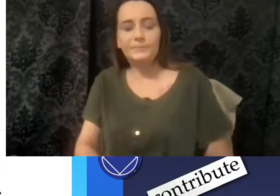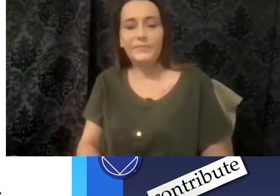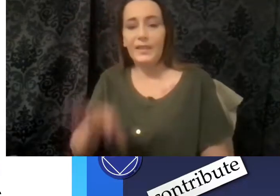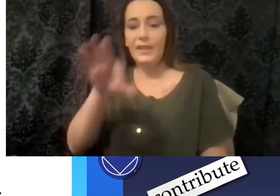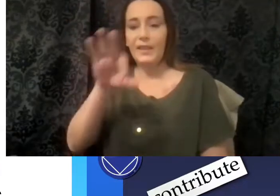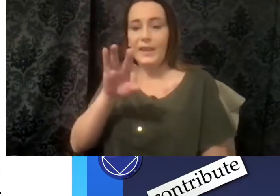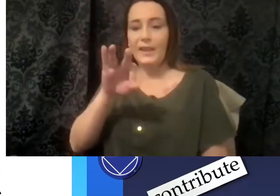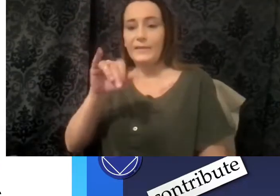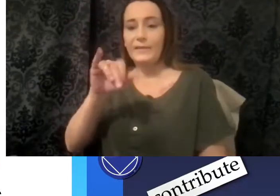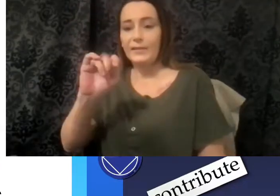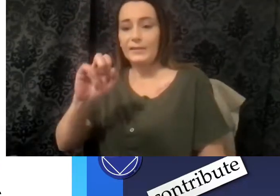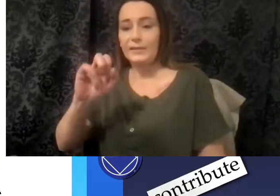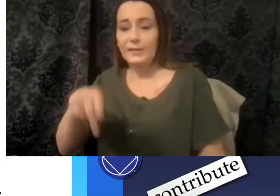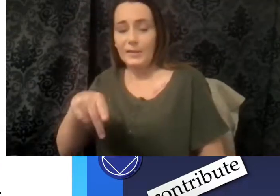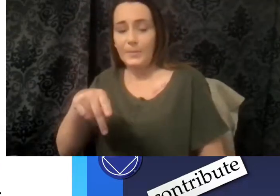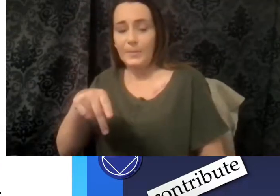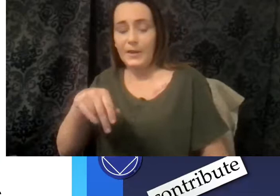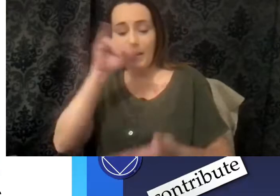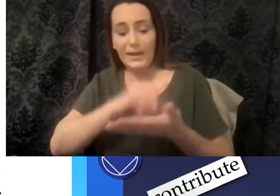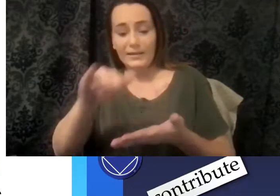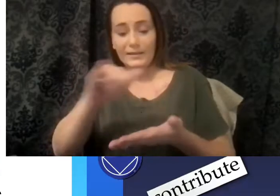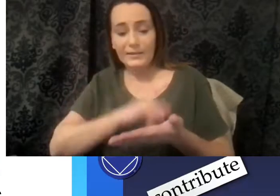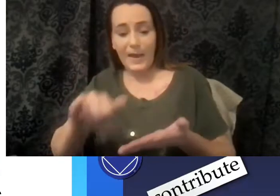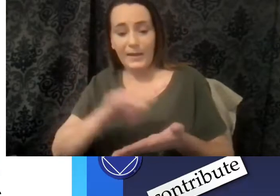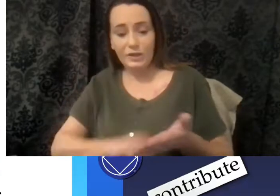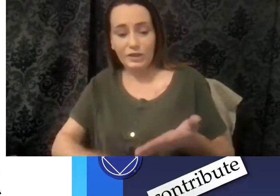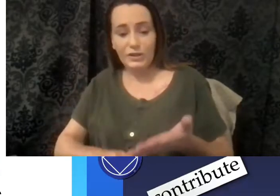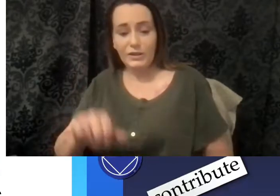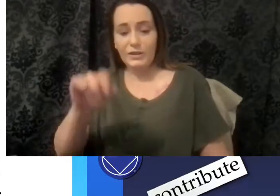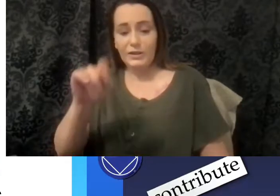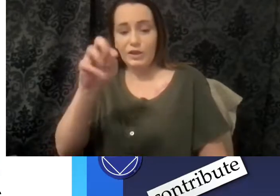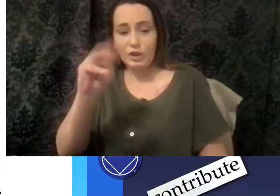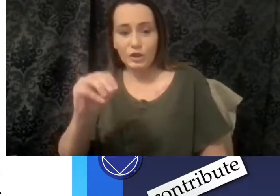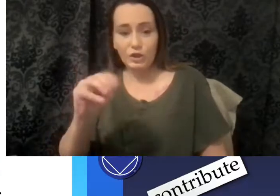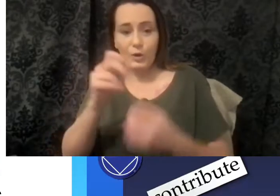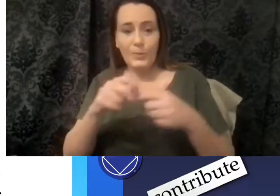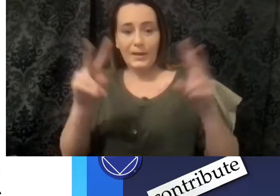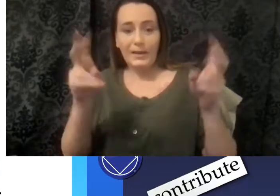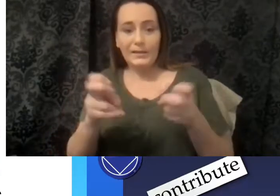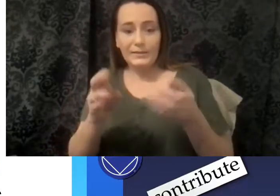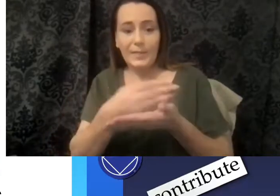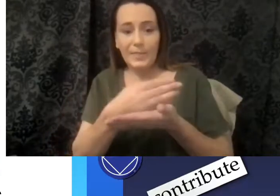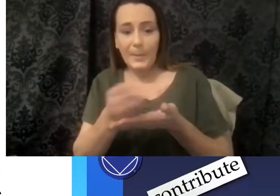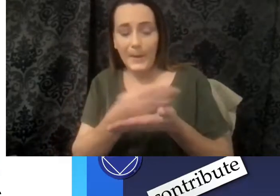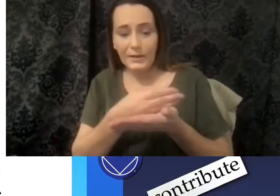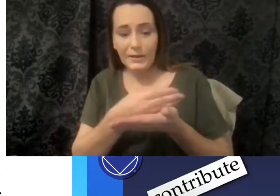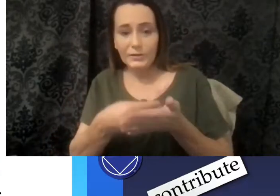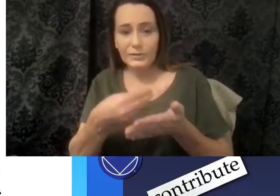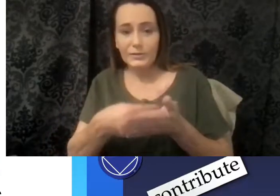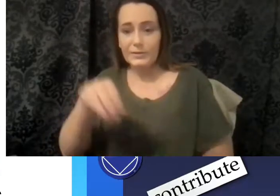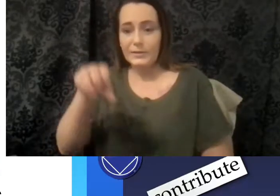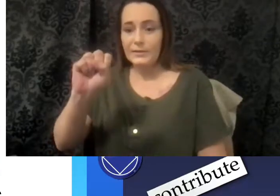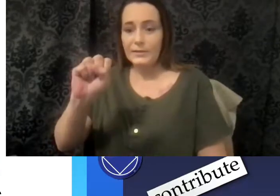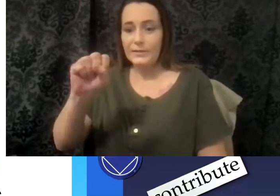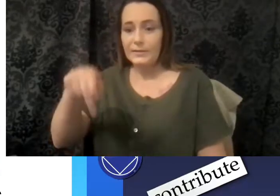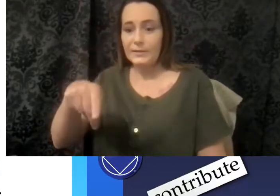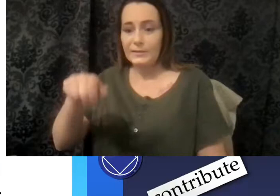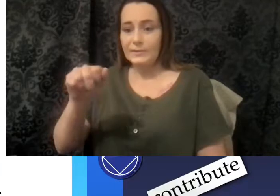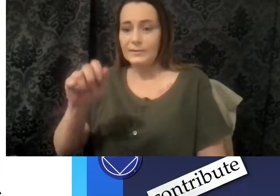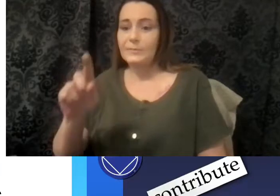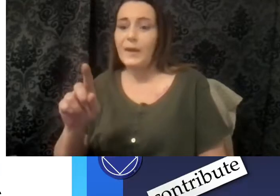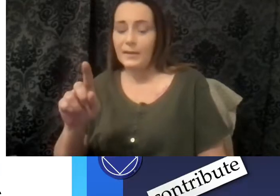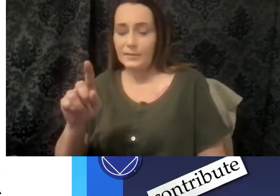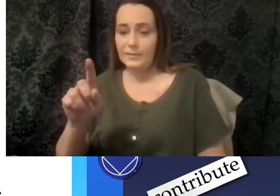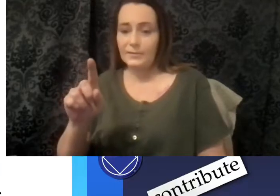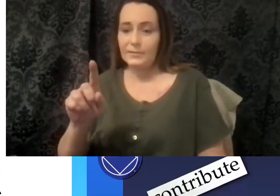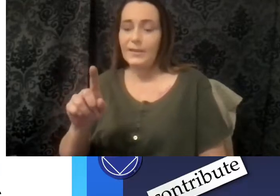FIPT inspection clause, term links, the budget, and then SPAD. Now, SPAD wouldn't be legally